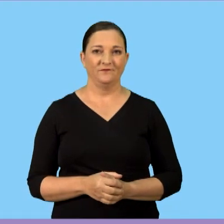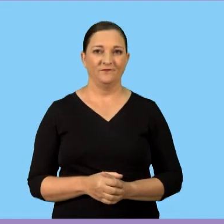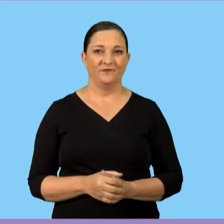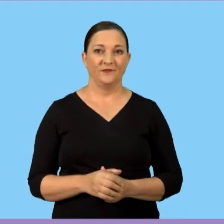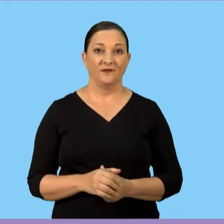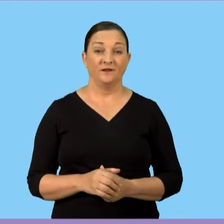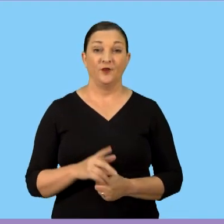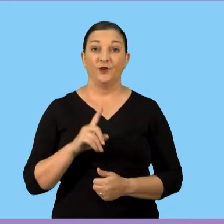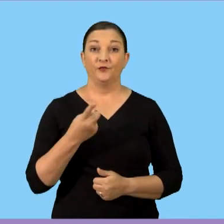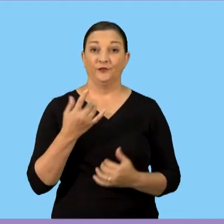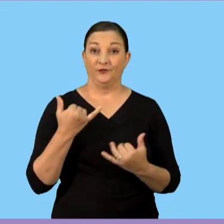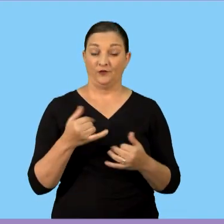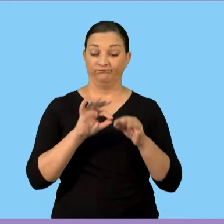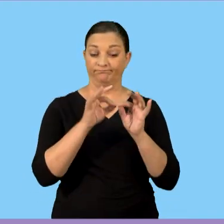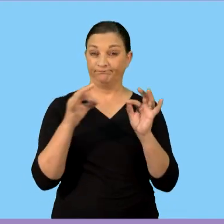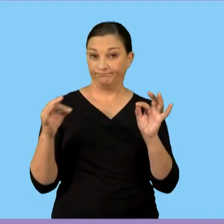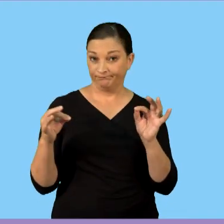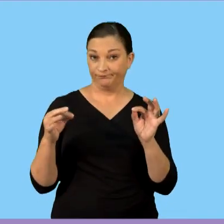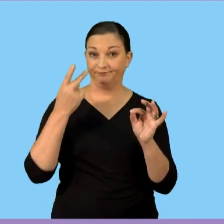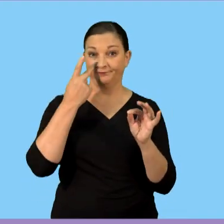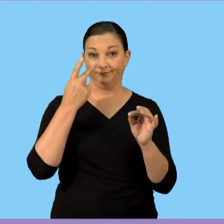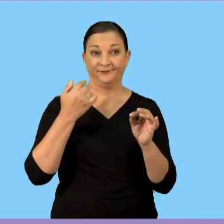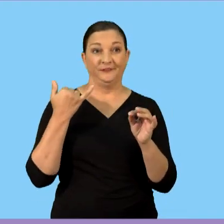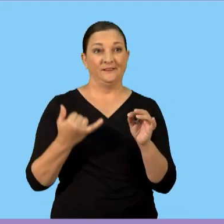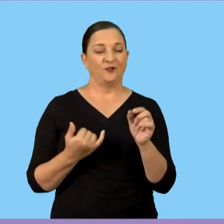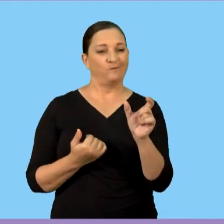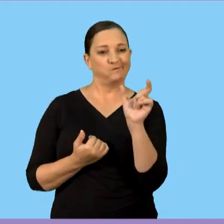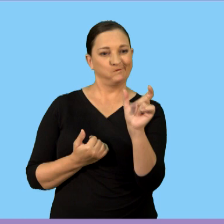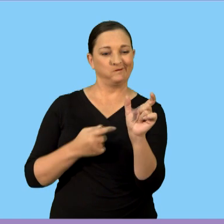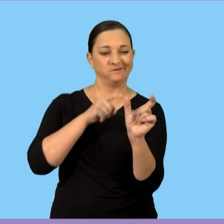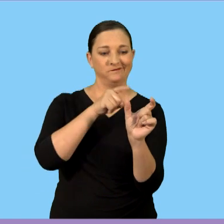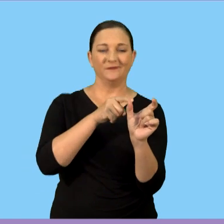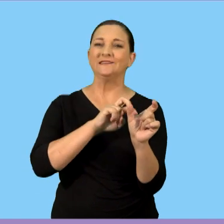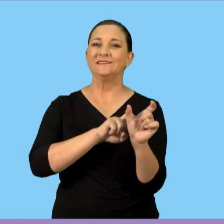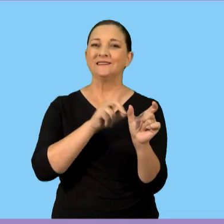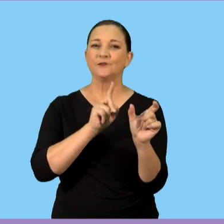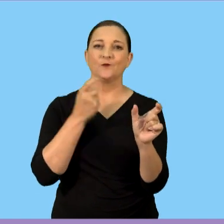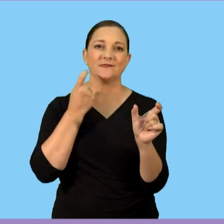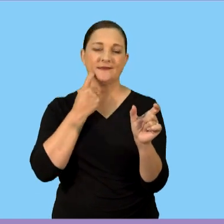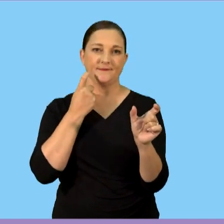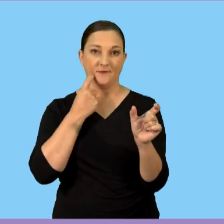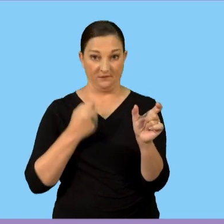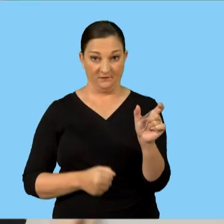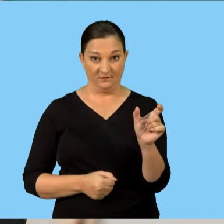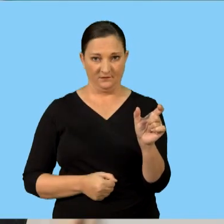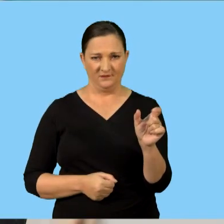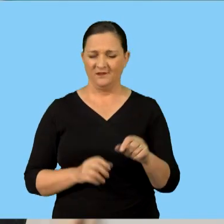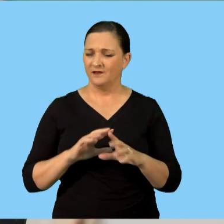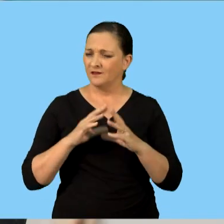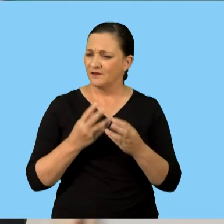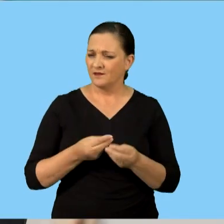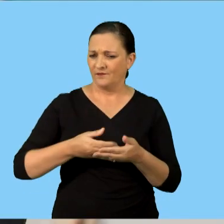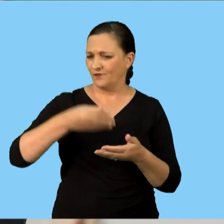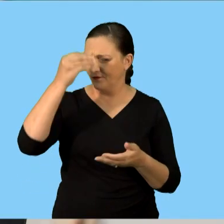Let's look at the following expressions, and we are required to now simplify these expressions. Now remember all that you've